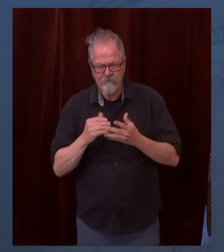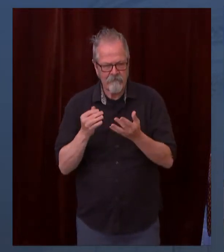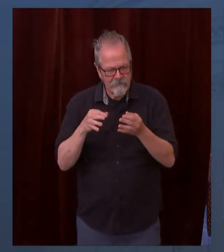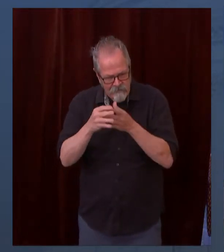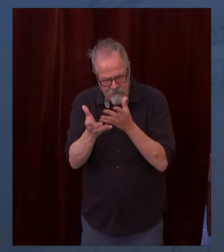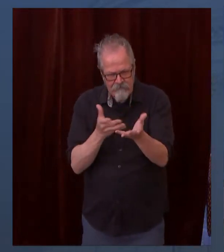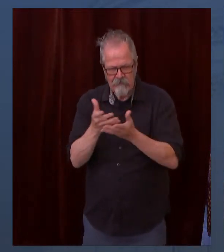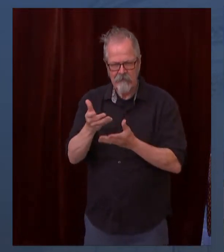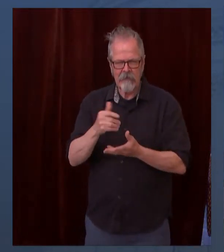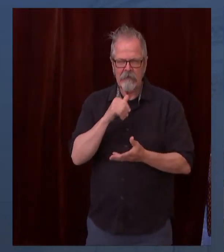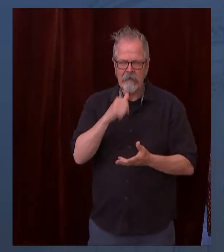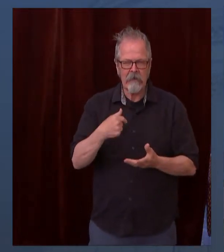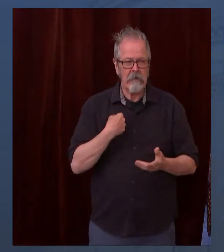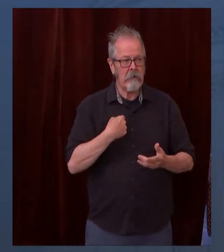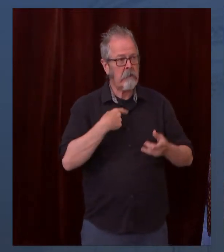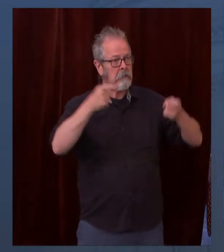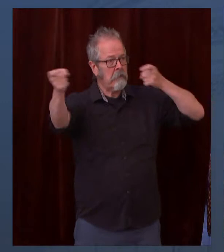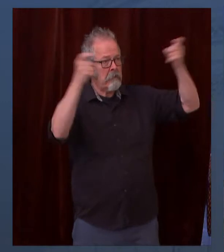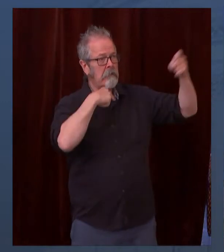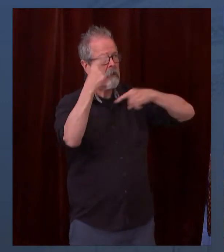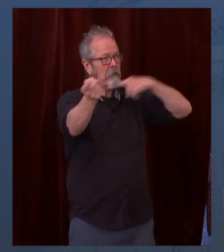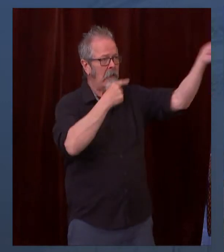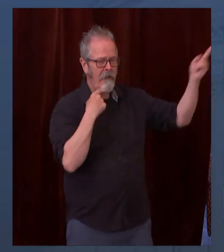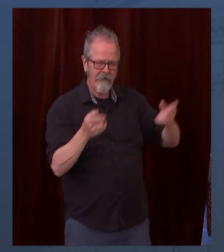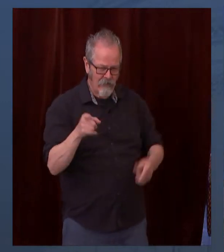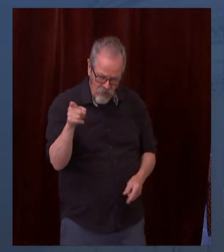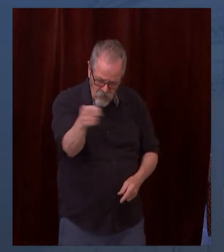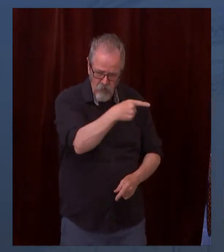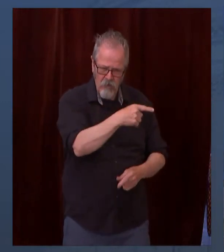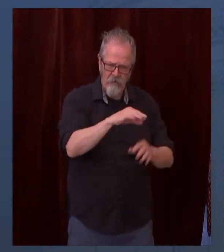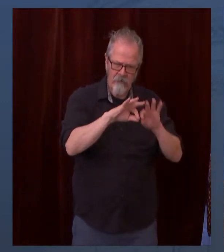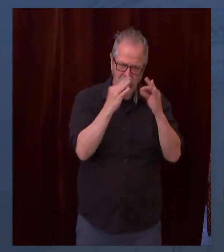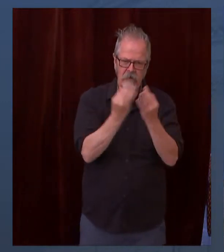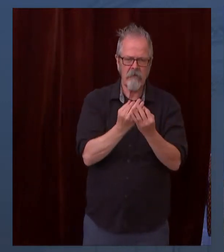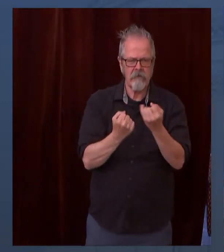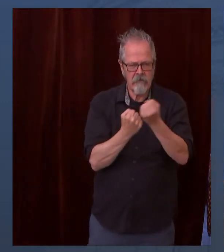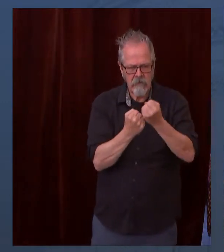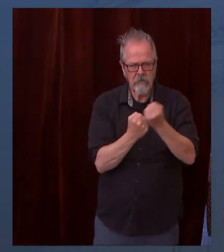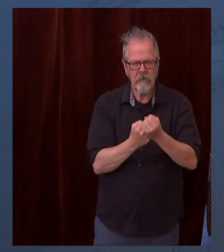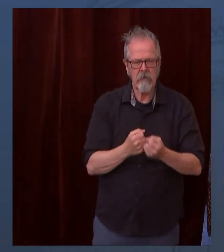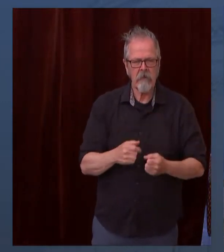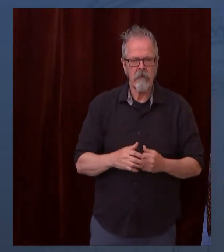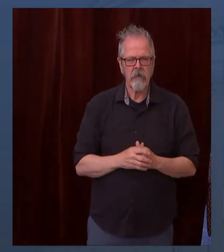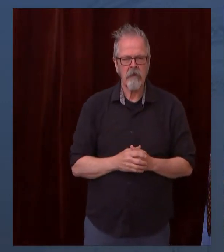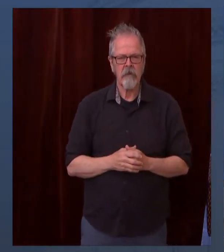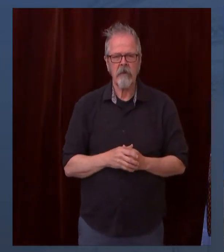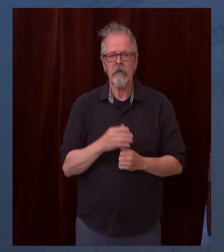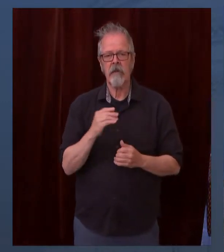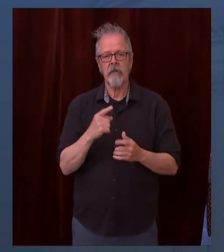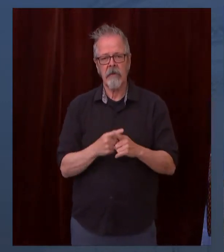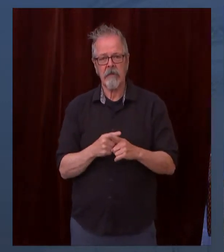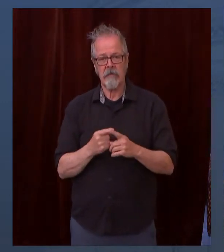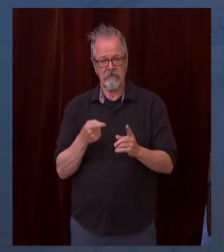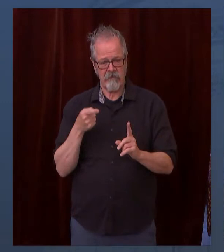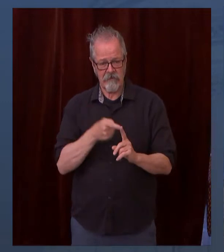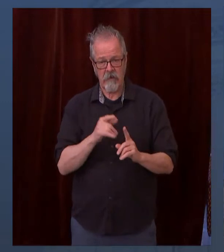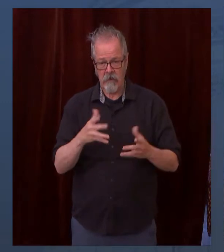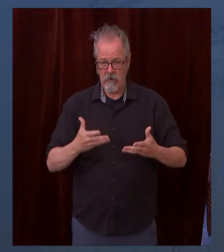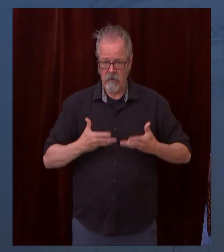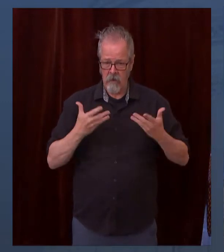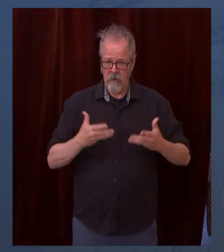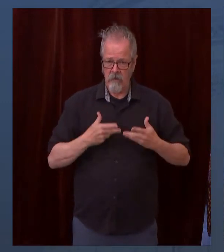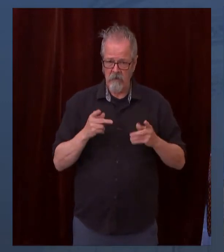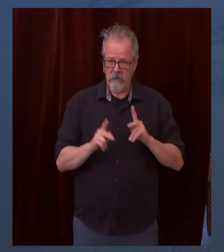just under half of our hospitalizations are people under the age of 50. And we're finding young people have long-term